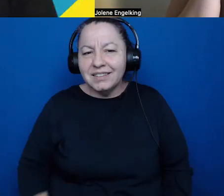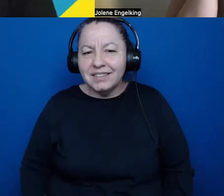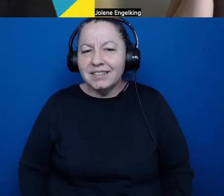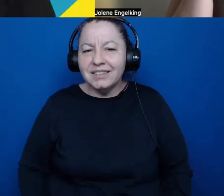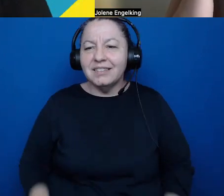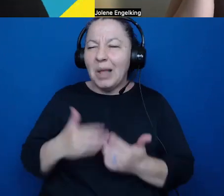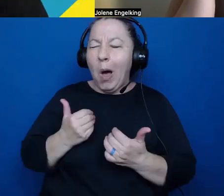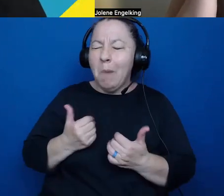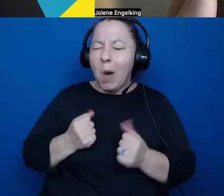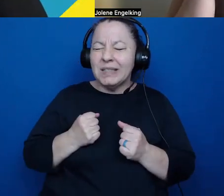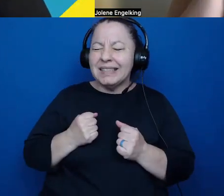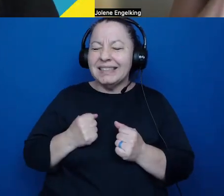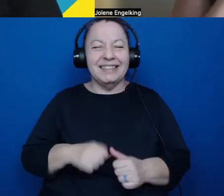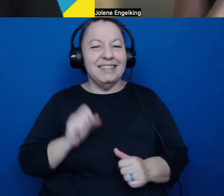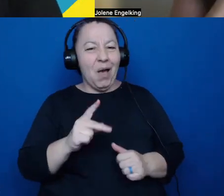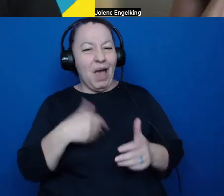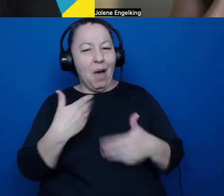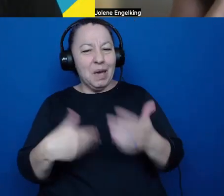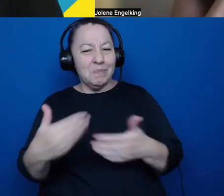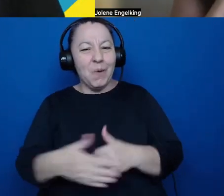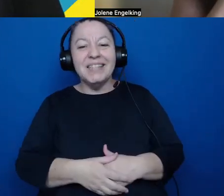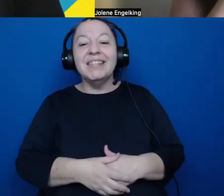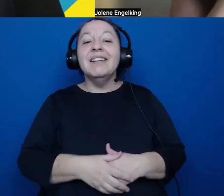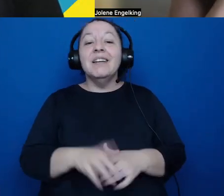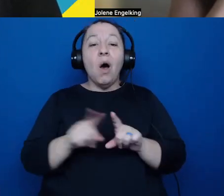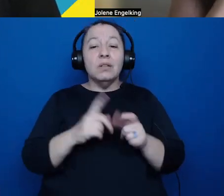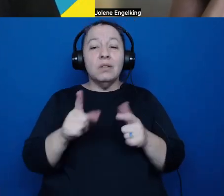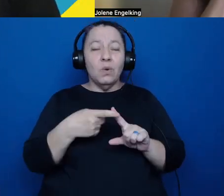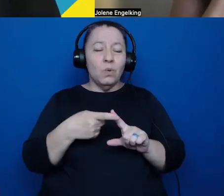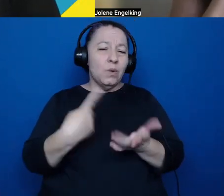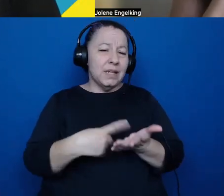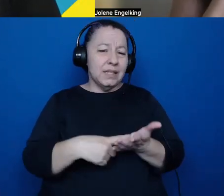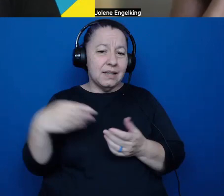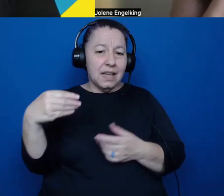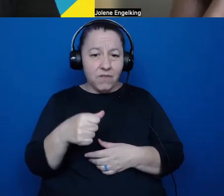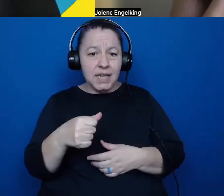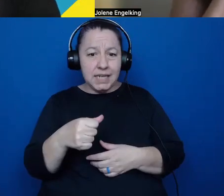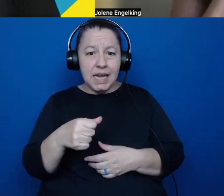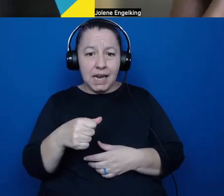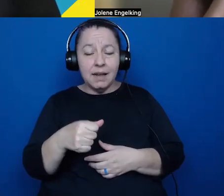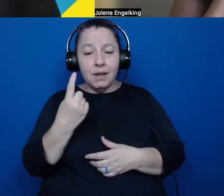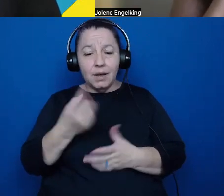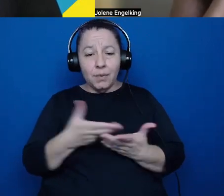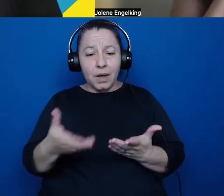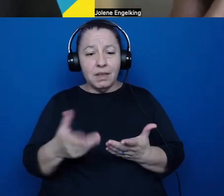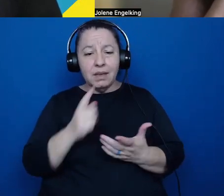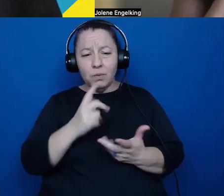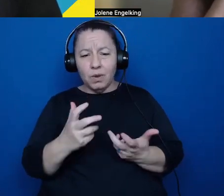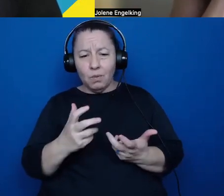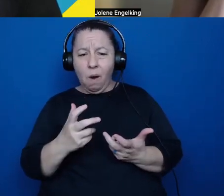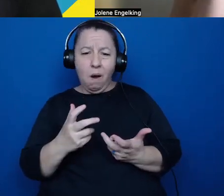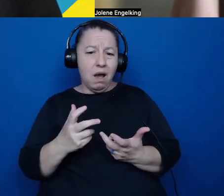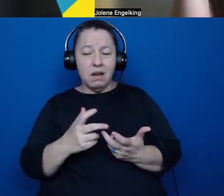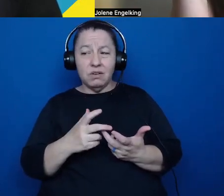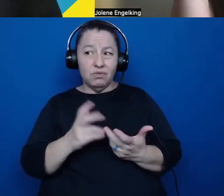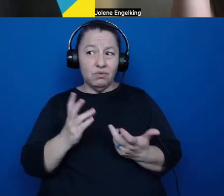Almost. All right, well, I'm going to keep rambling. And so also when it comes to funding, one of the things that I really just want to call out to people